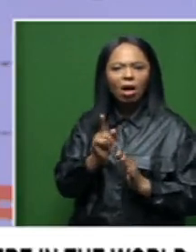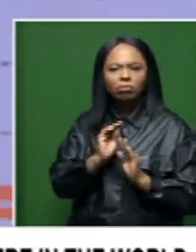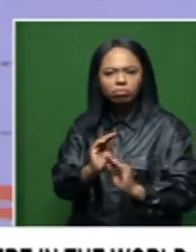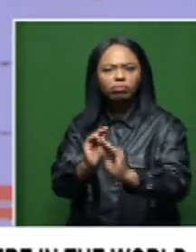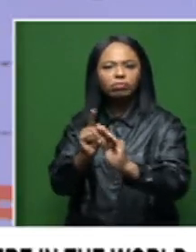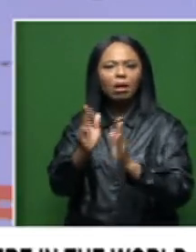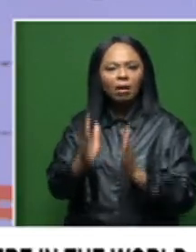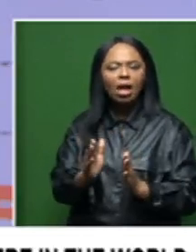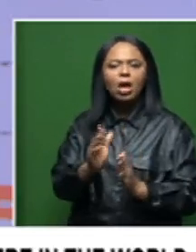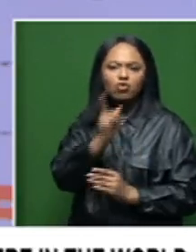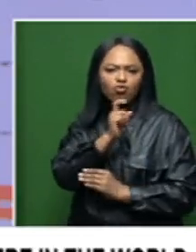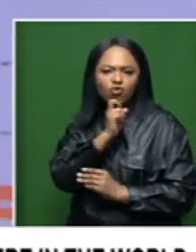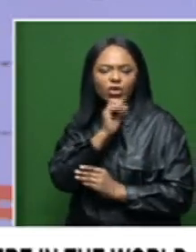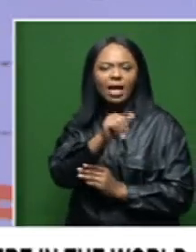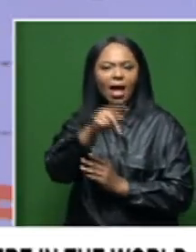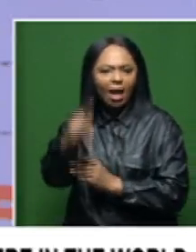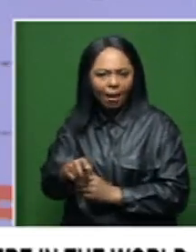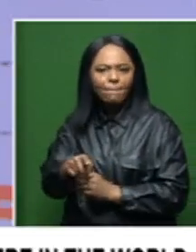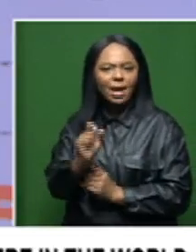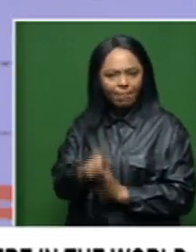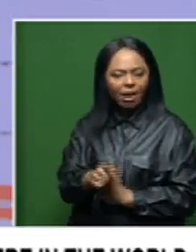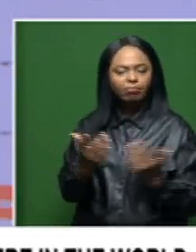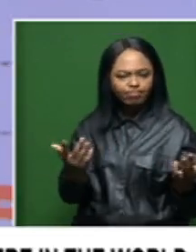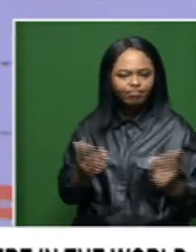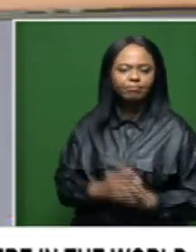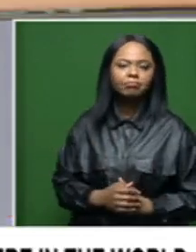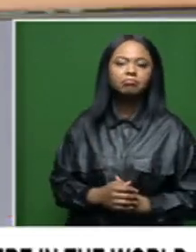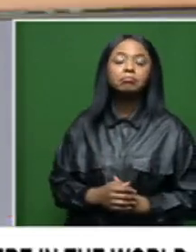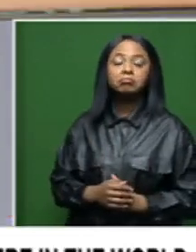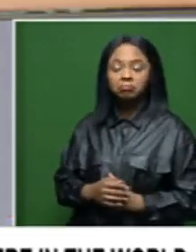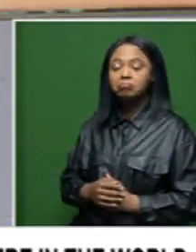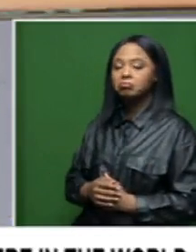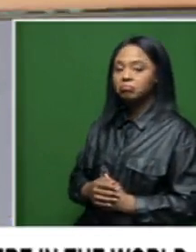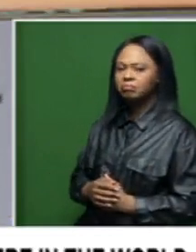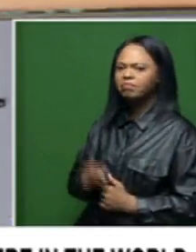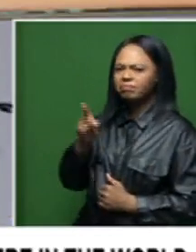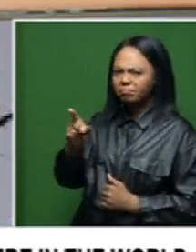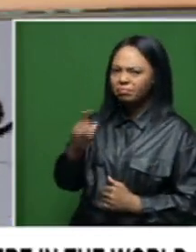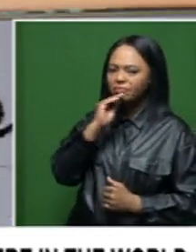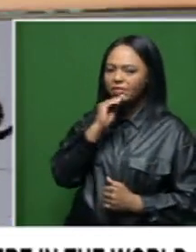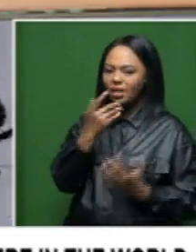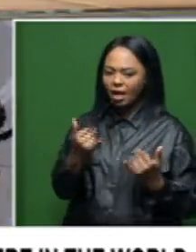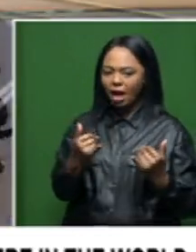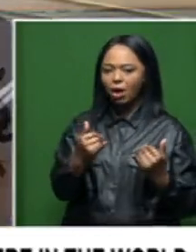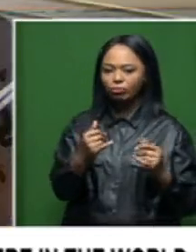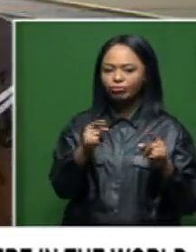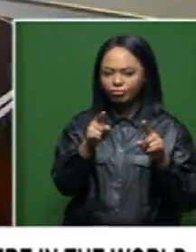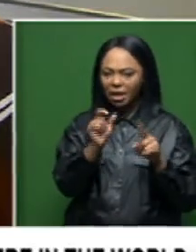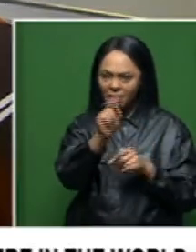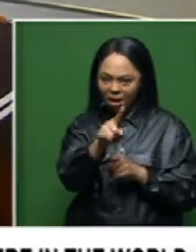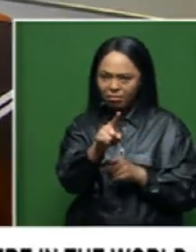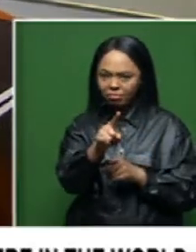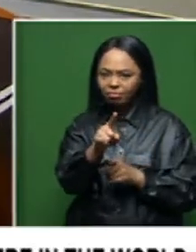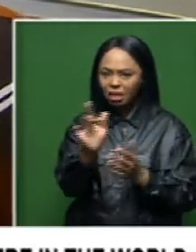really different spectrum of people that are utilizing the app. Yeah. All right, let's talk about these. So these are the pages. Yeah, so there's